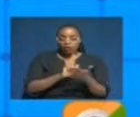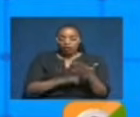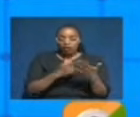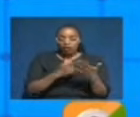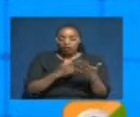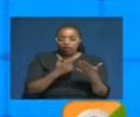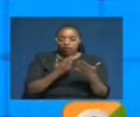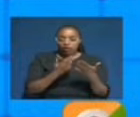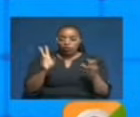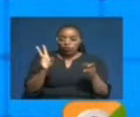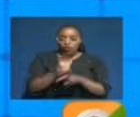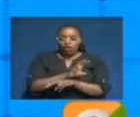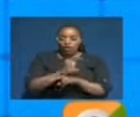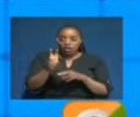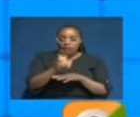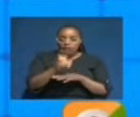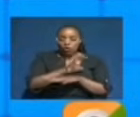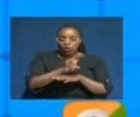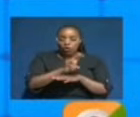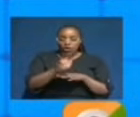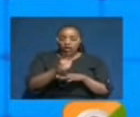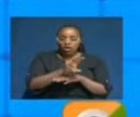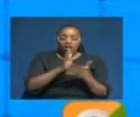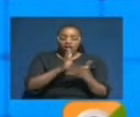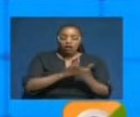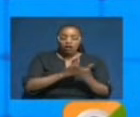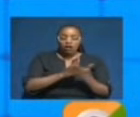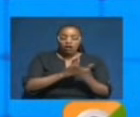evaluate. Okay?